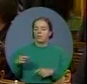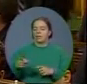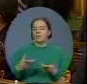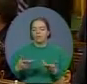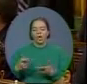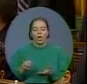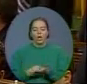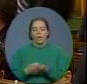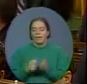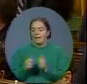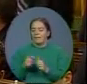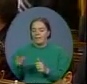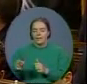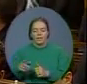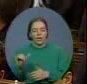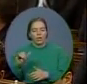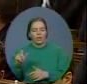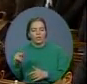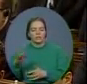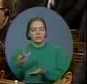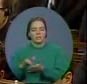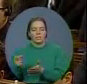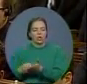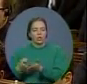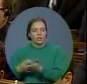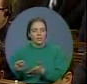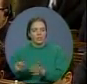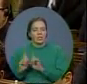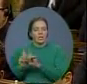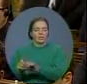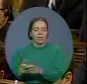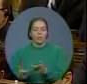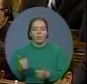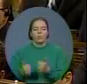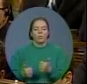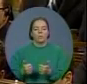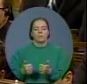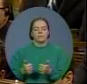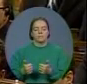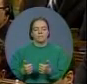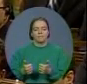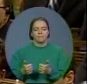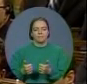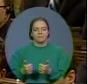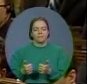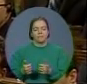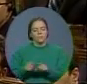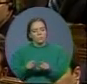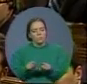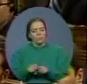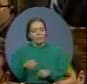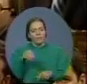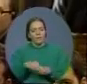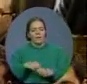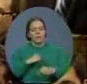political contribution, is not eligible for receipt for income tax purposes. Your successful bid will not affect your annual political contribution limit.